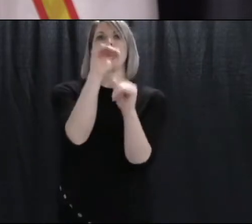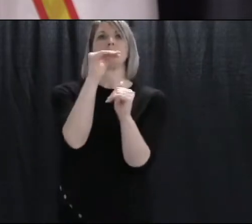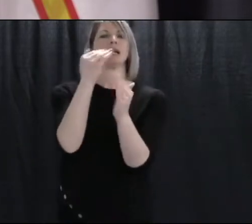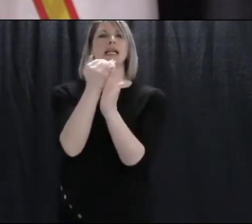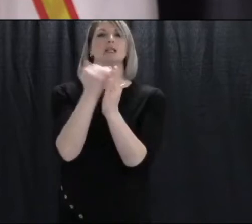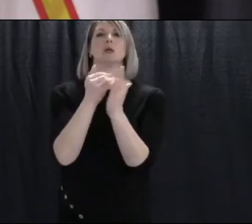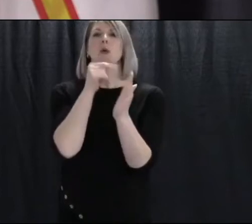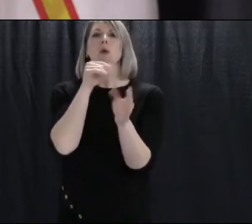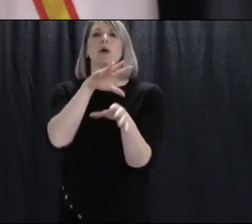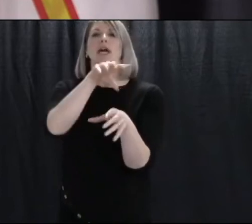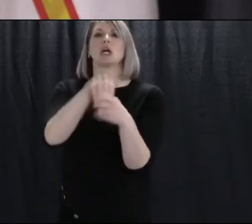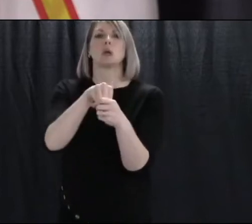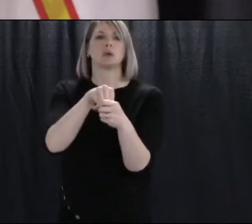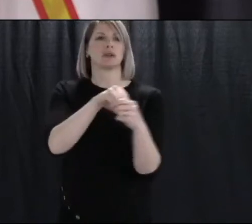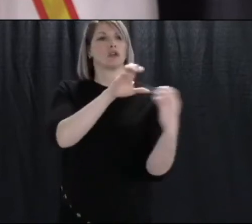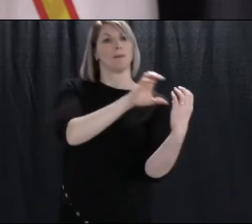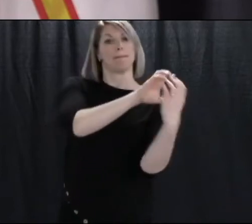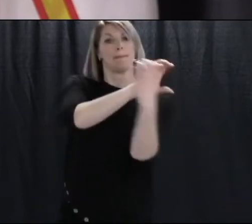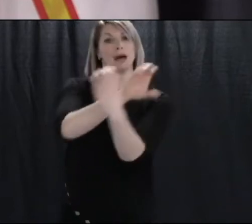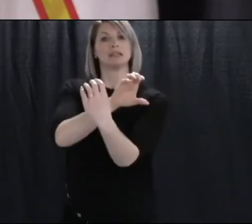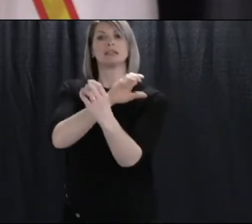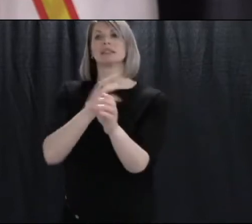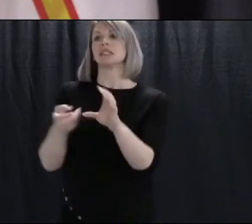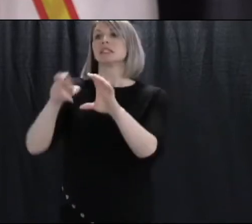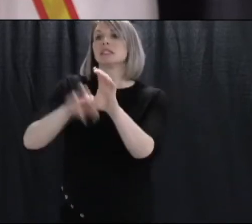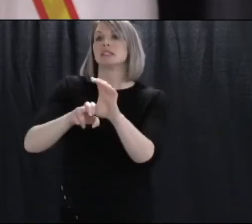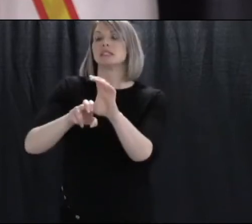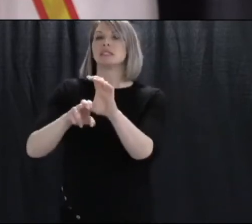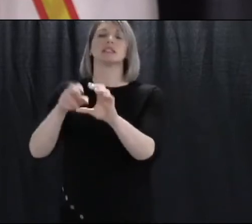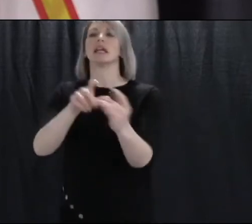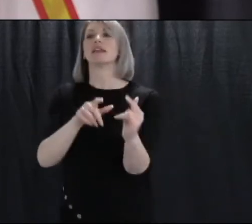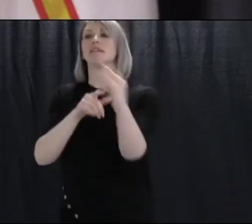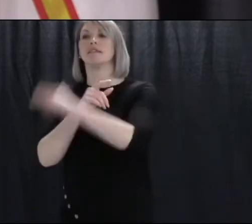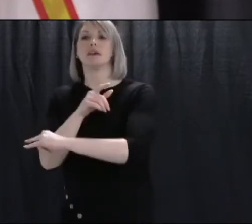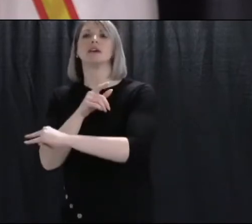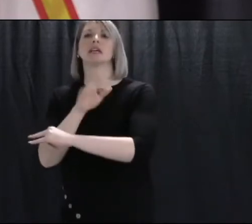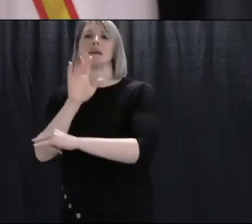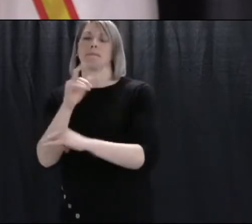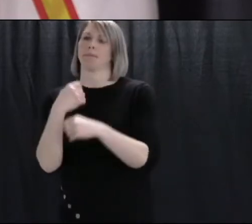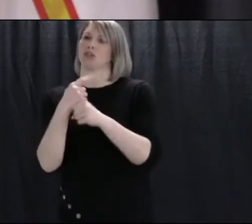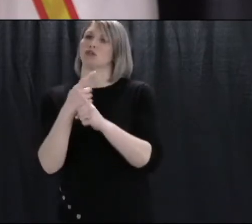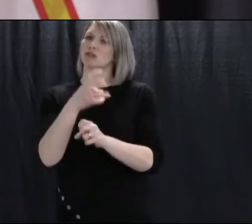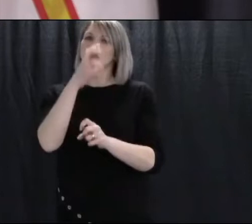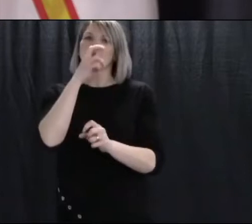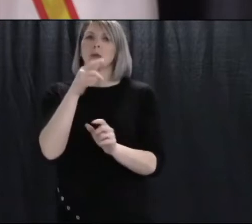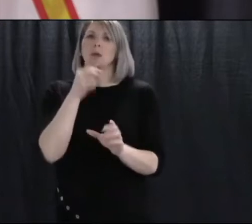the mine site to the tarmac, to the charter, onto your final destination.